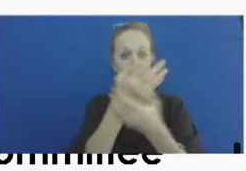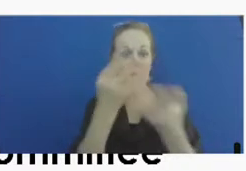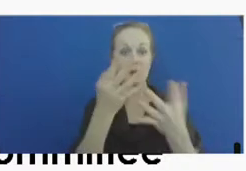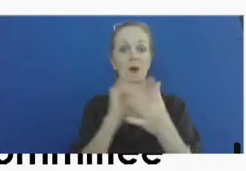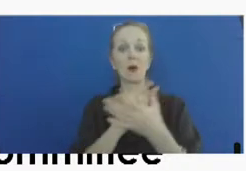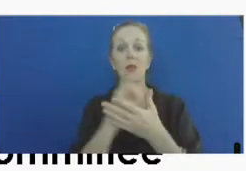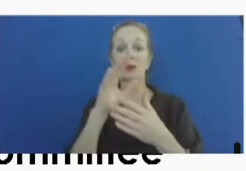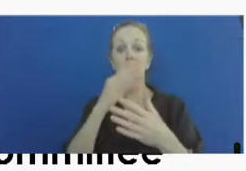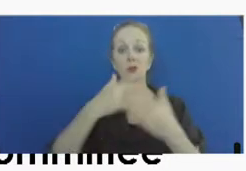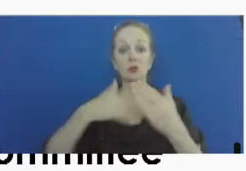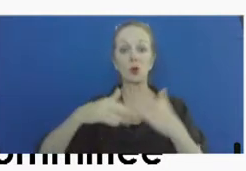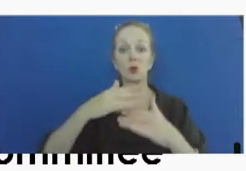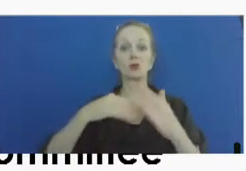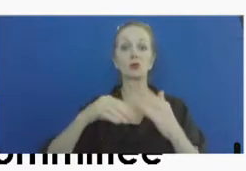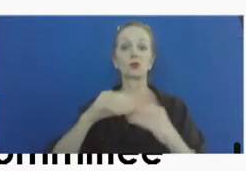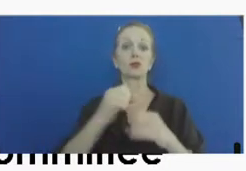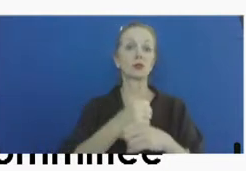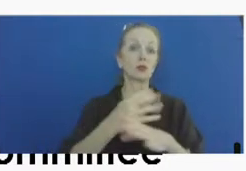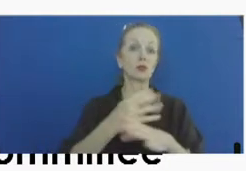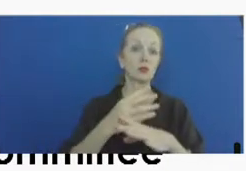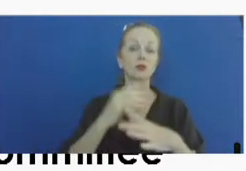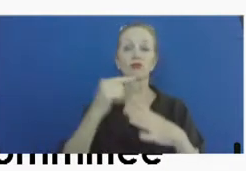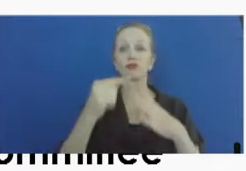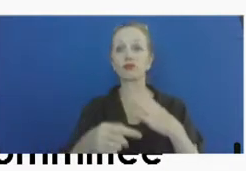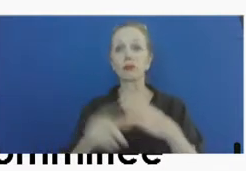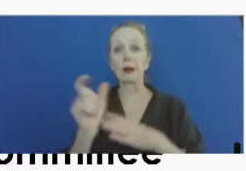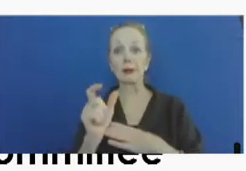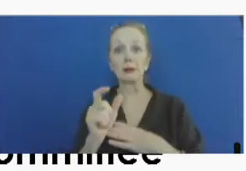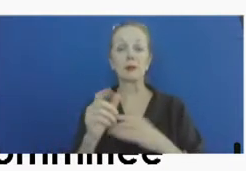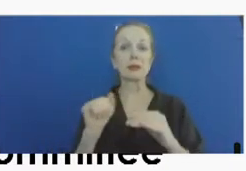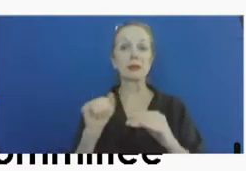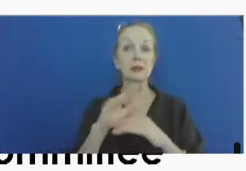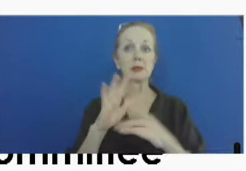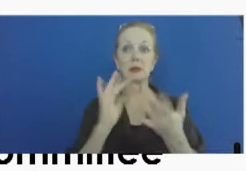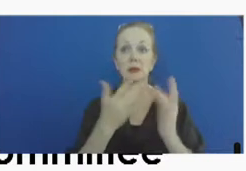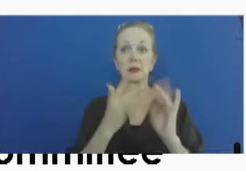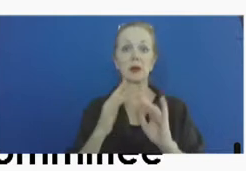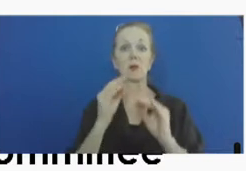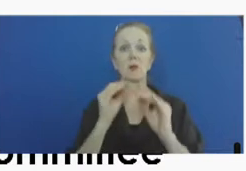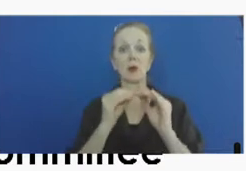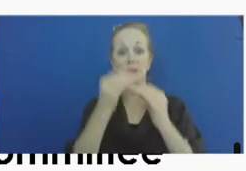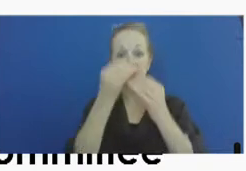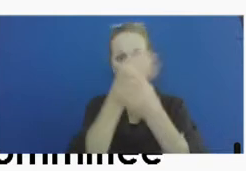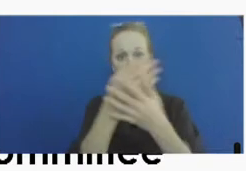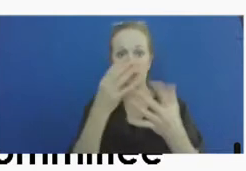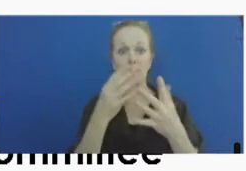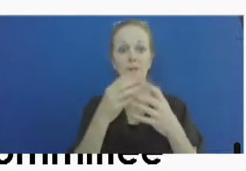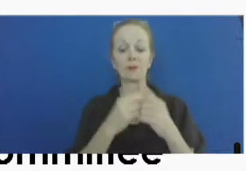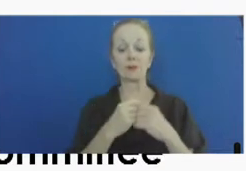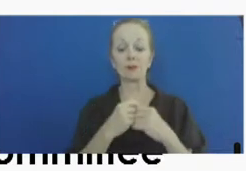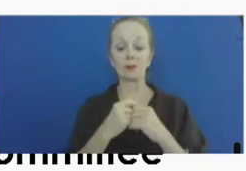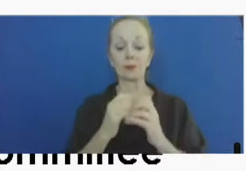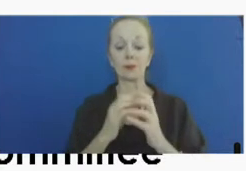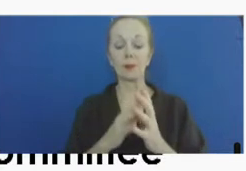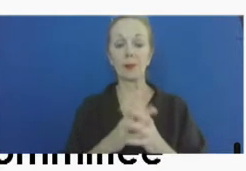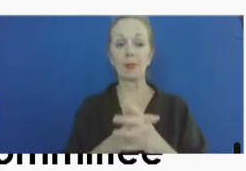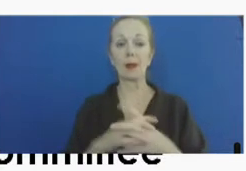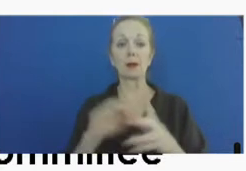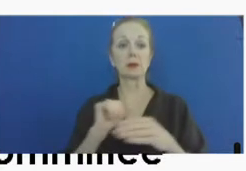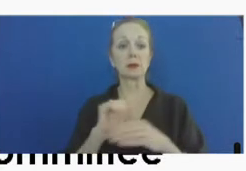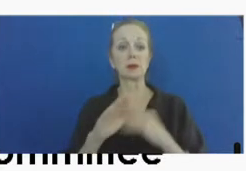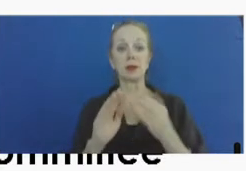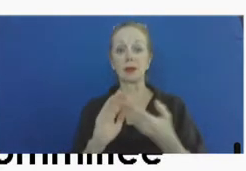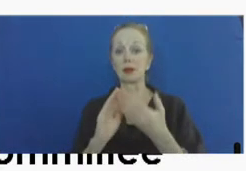social and websites, send out emails. And so we'll have more information to go to the committee and